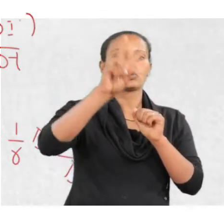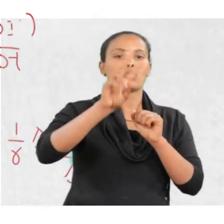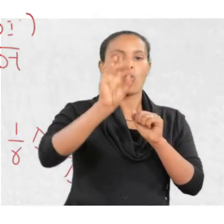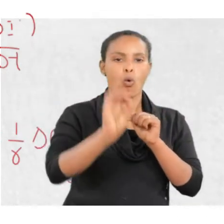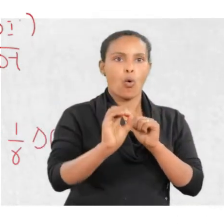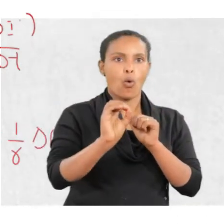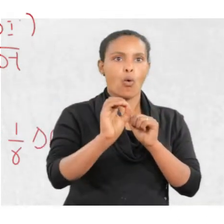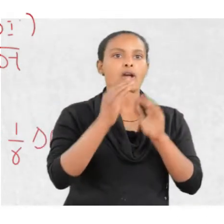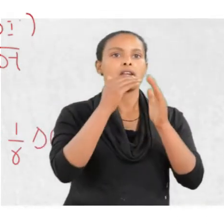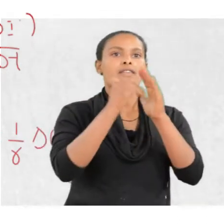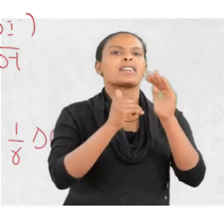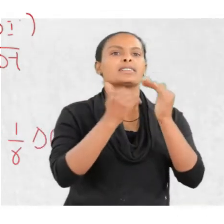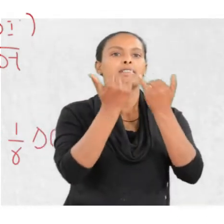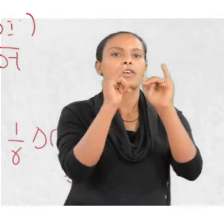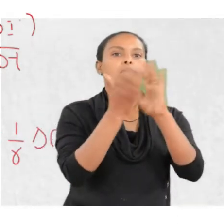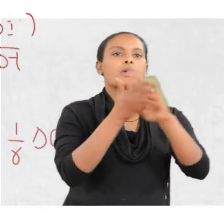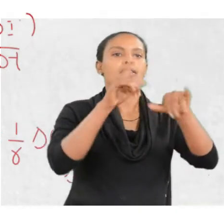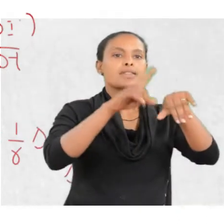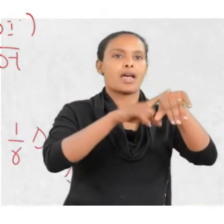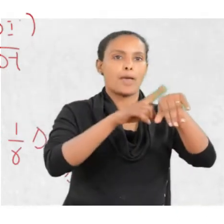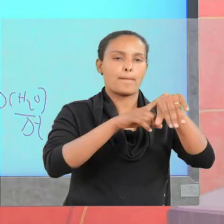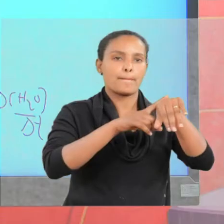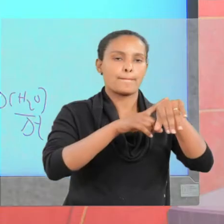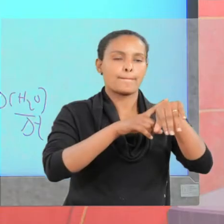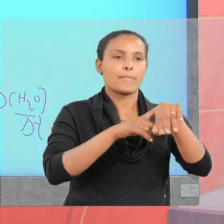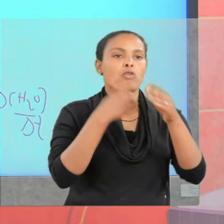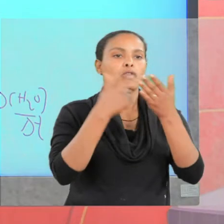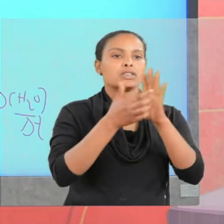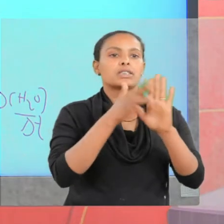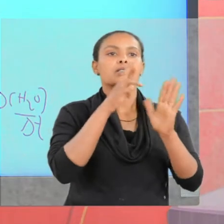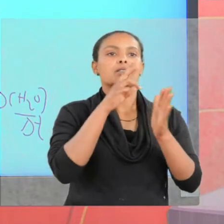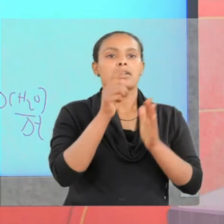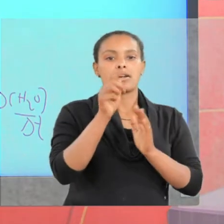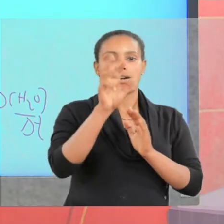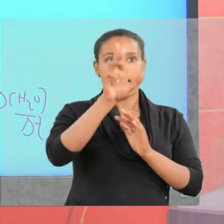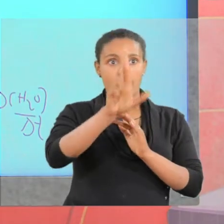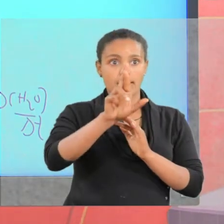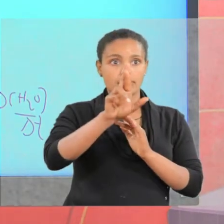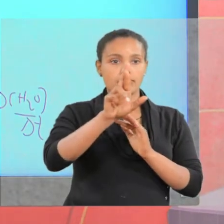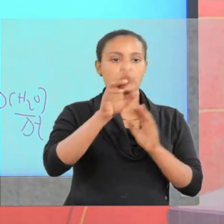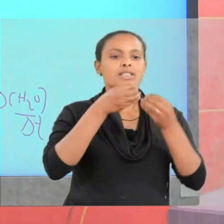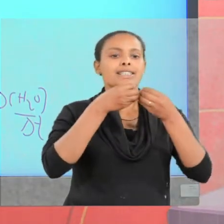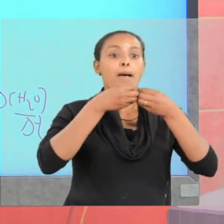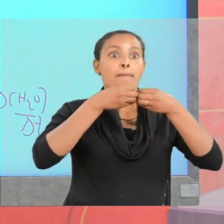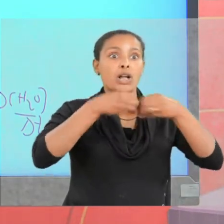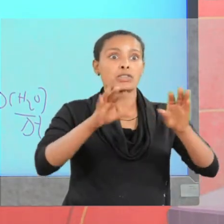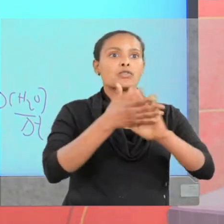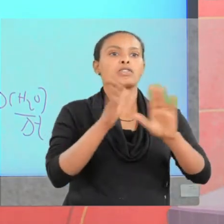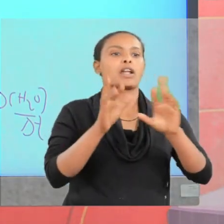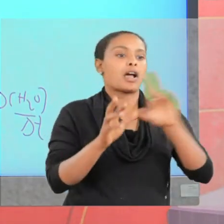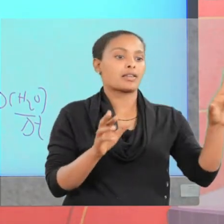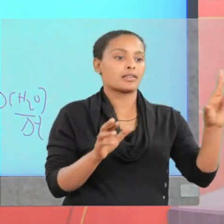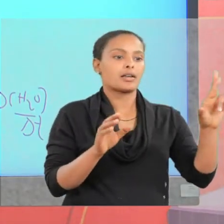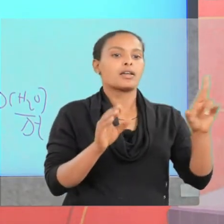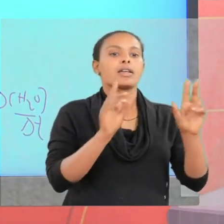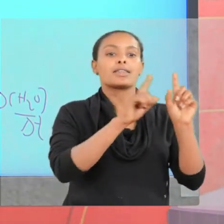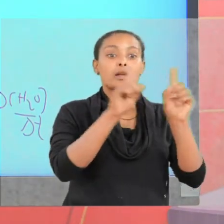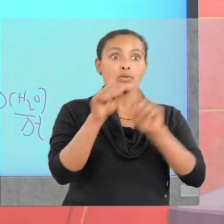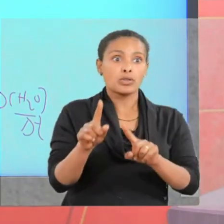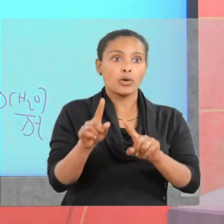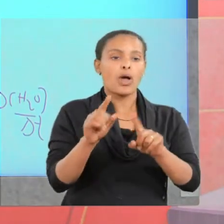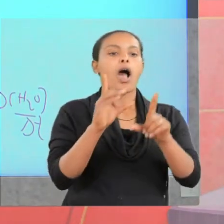time. This is rates for this reaction in terms of disappearance of the reactant and in terms